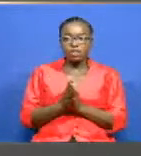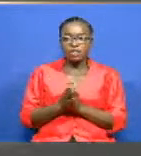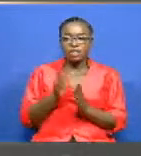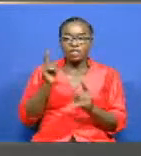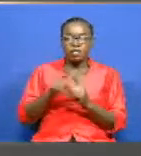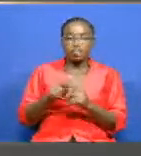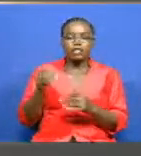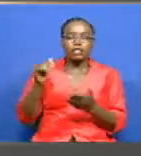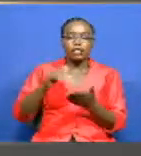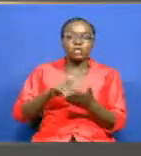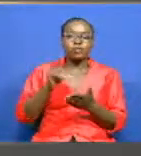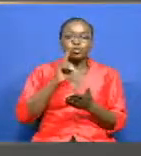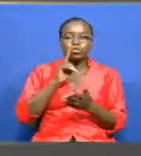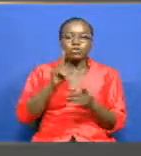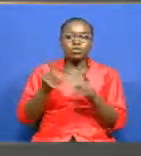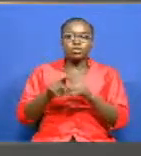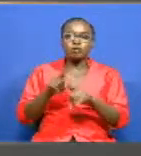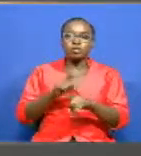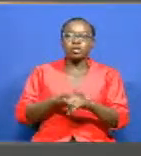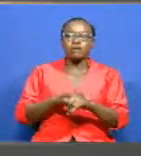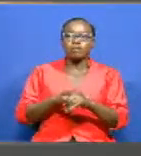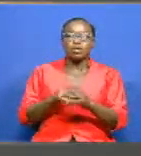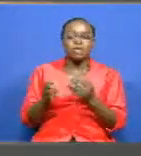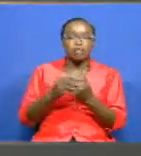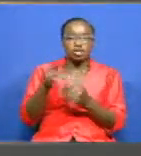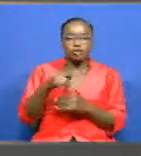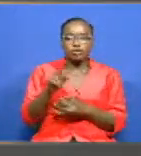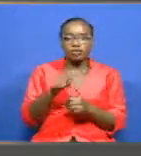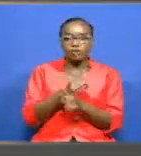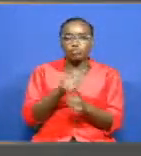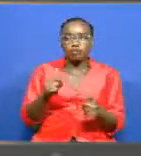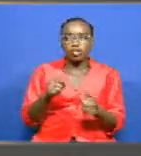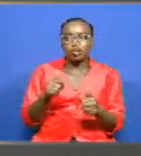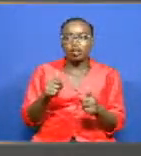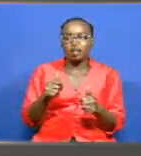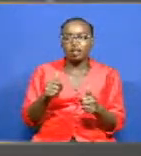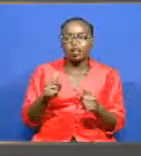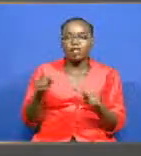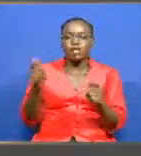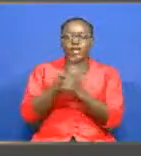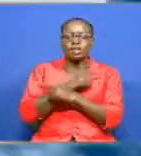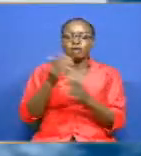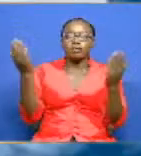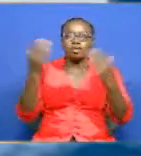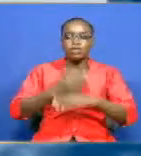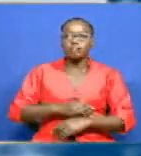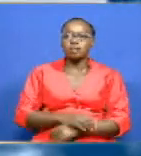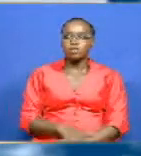tomorrow again, same time, same place, take care of yourselves and each other. Have a lovely night.